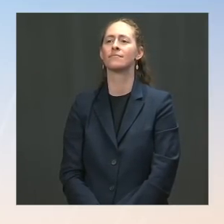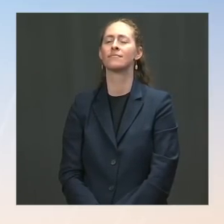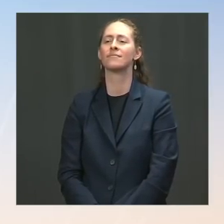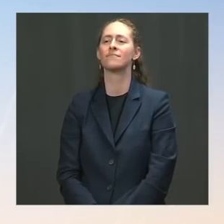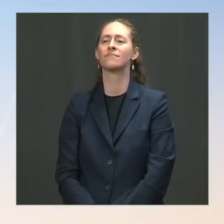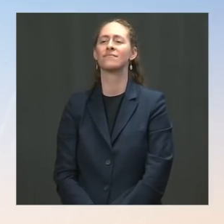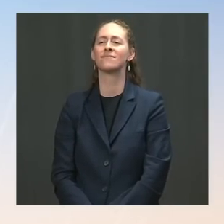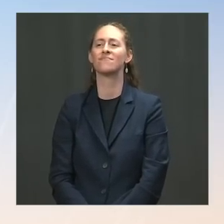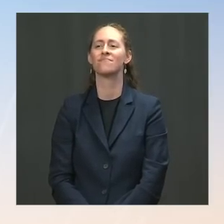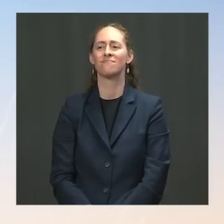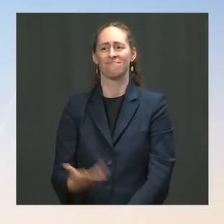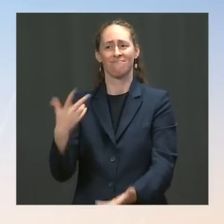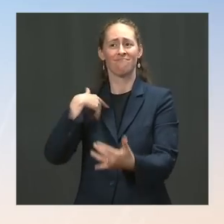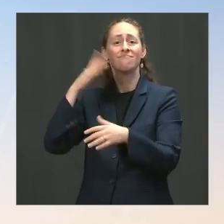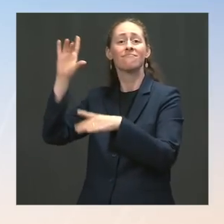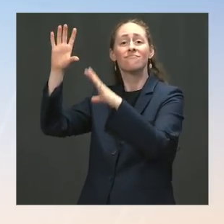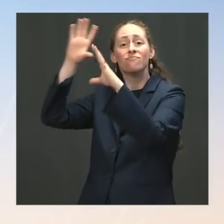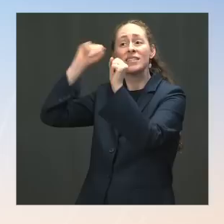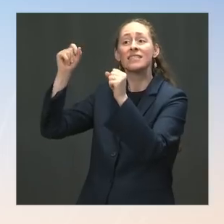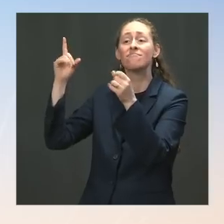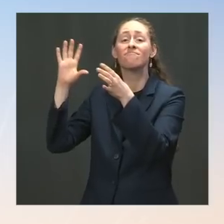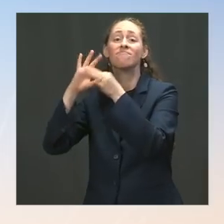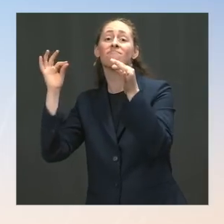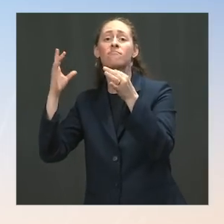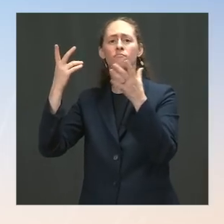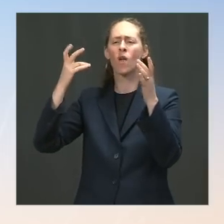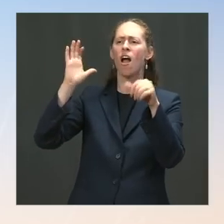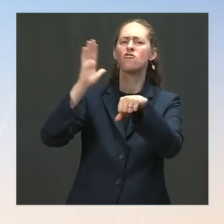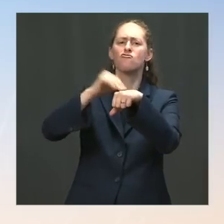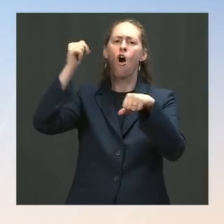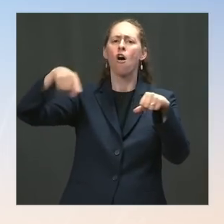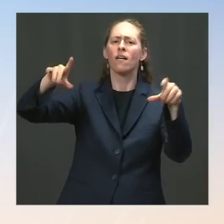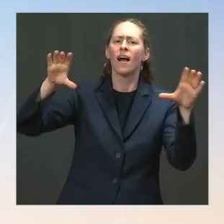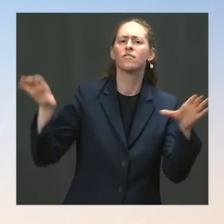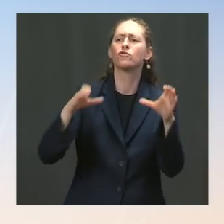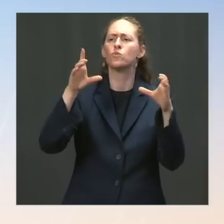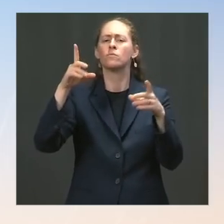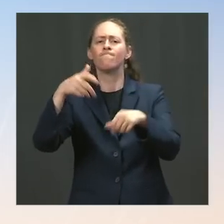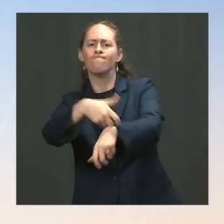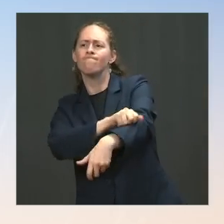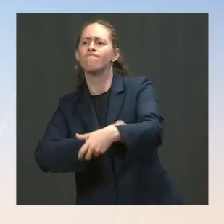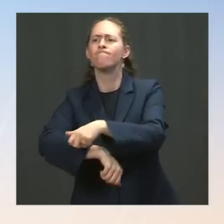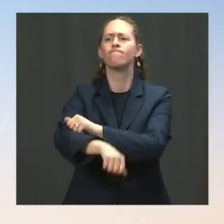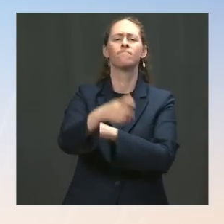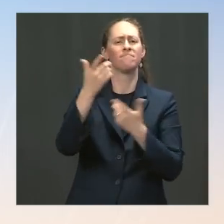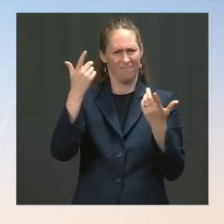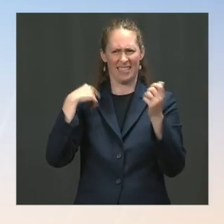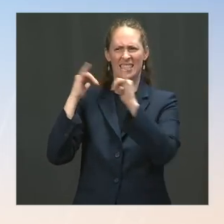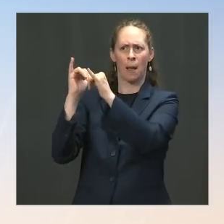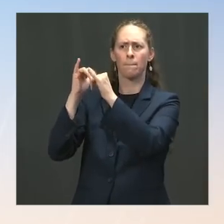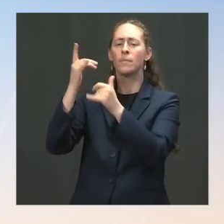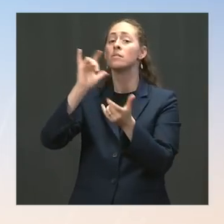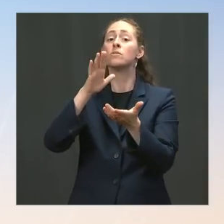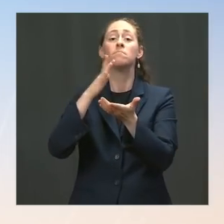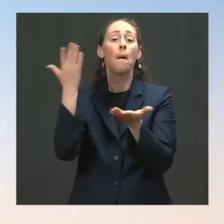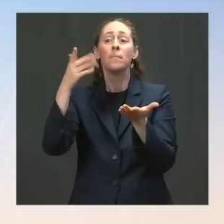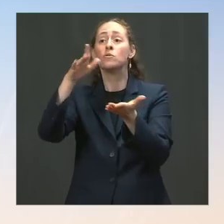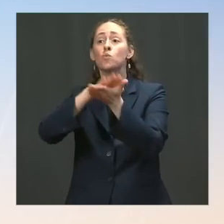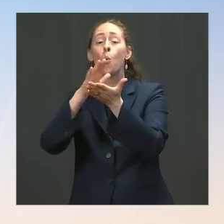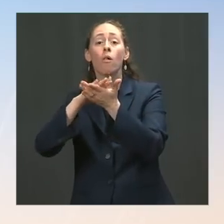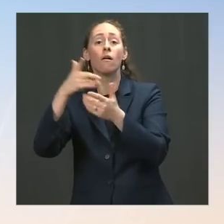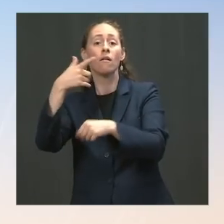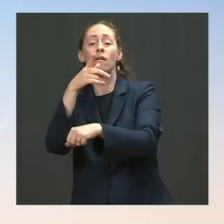to host pop-up vaccine clinics in every school across the country, to enlist trusted leaders in our